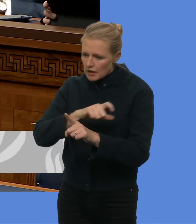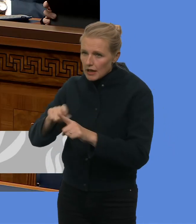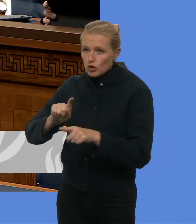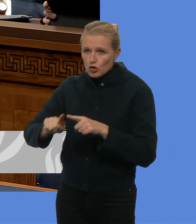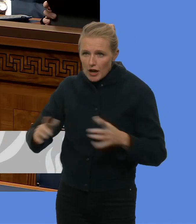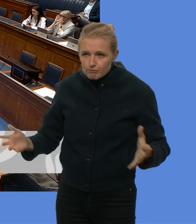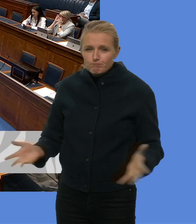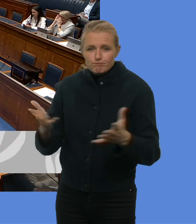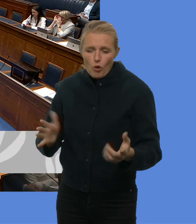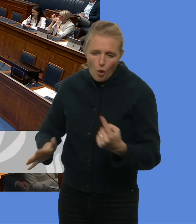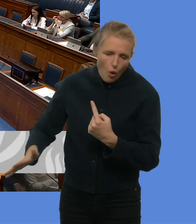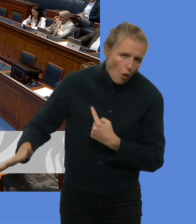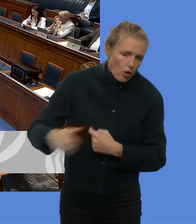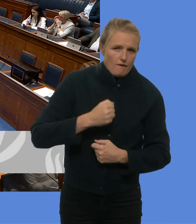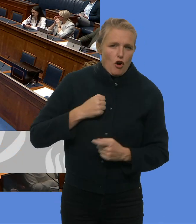Nick Matheson.